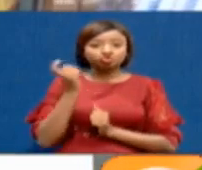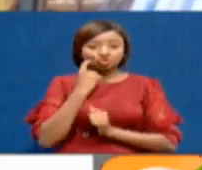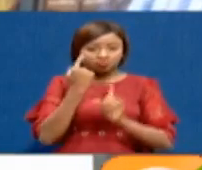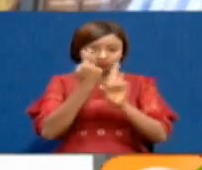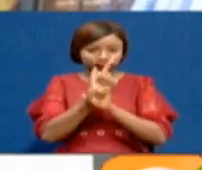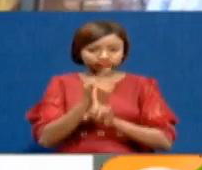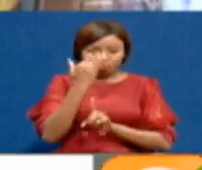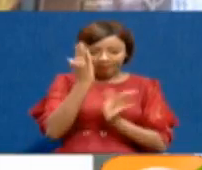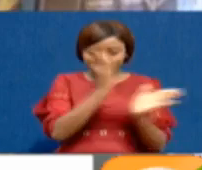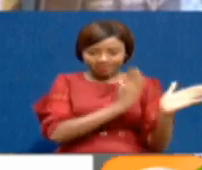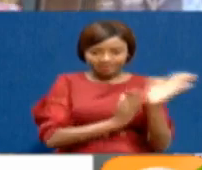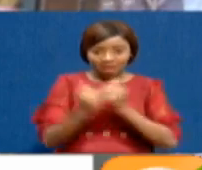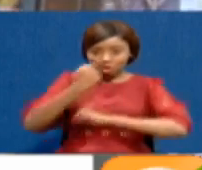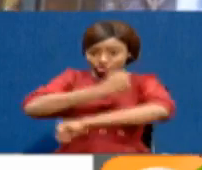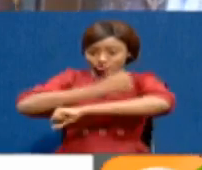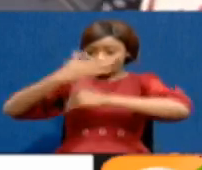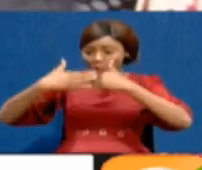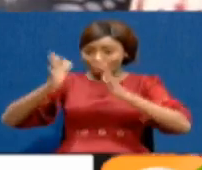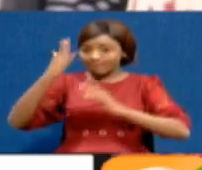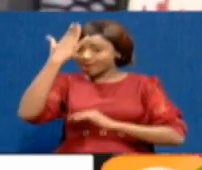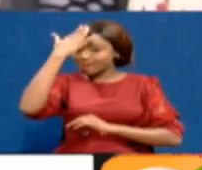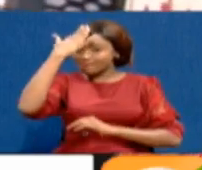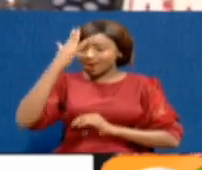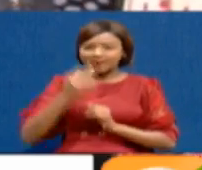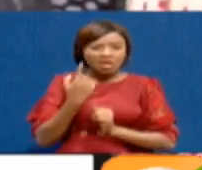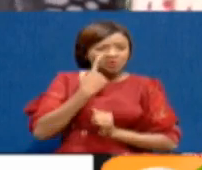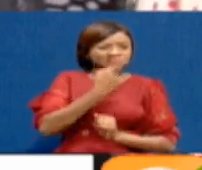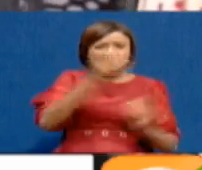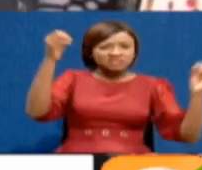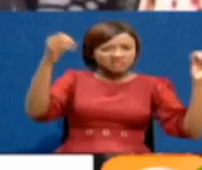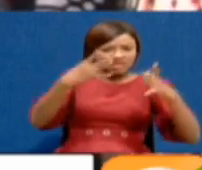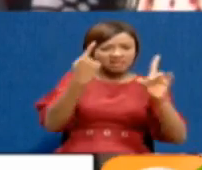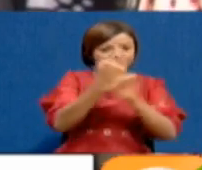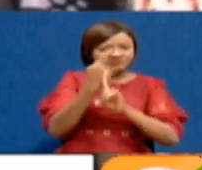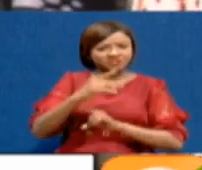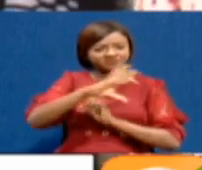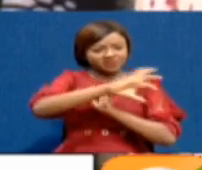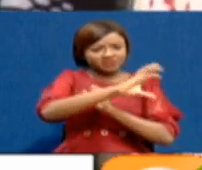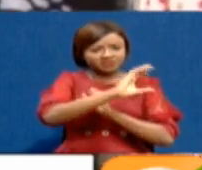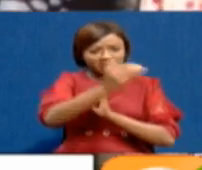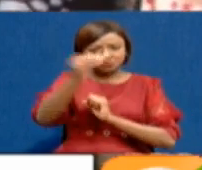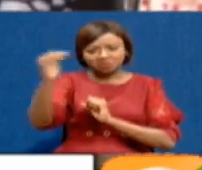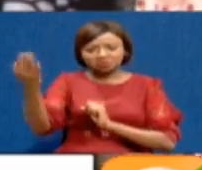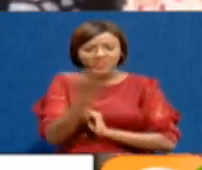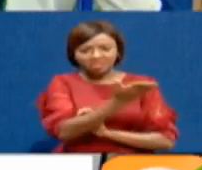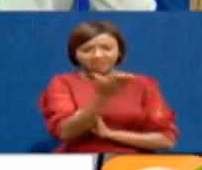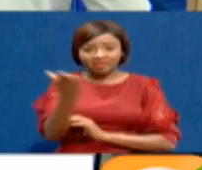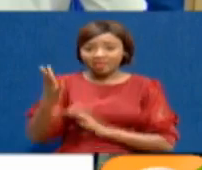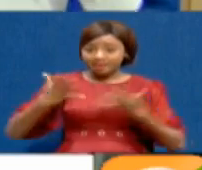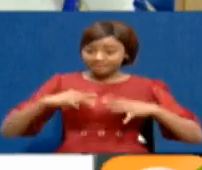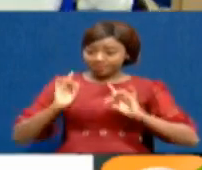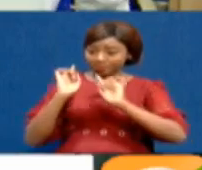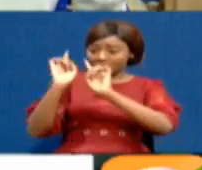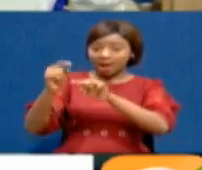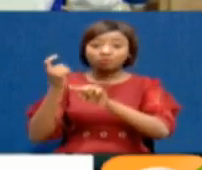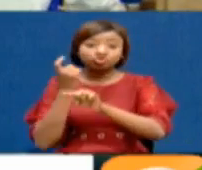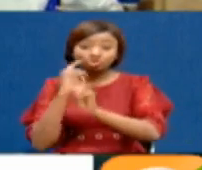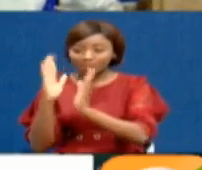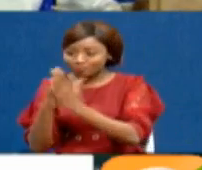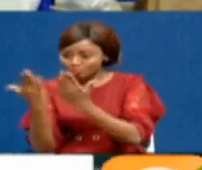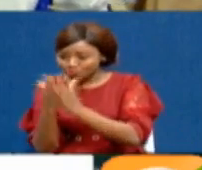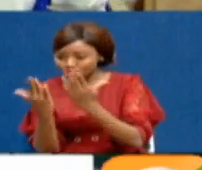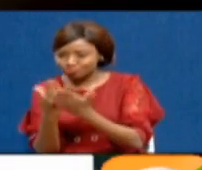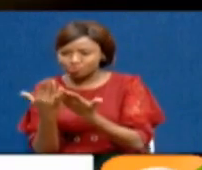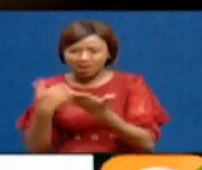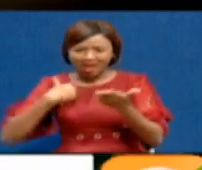on Monday. A picture that cut across many towns in the country. Those visiting textbook centers evidently armed